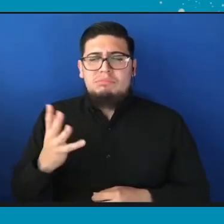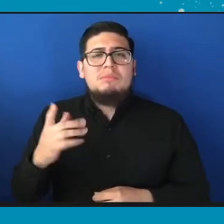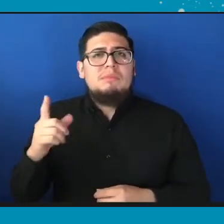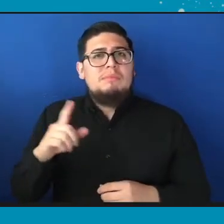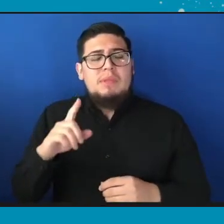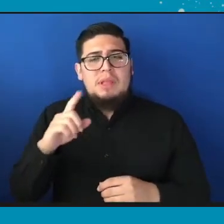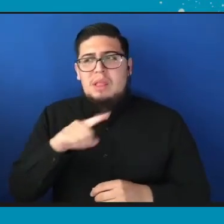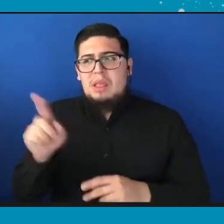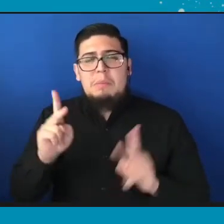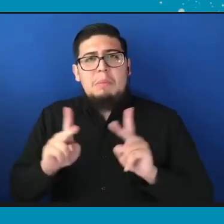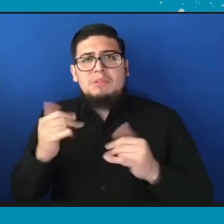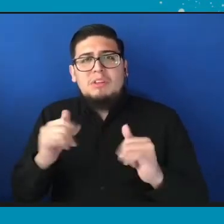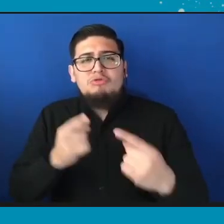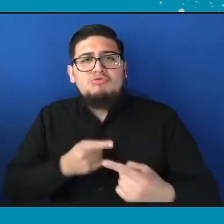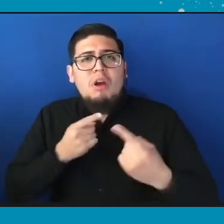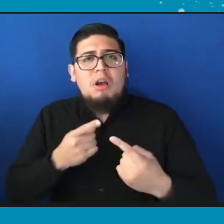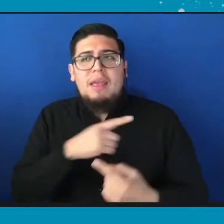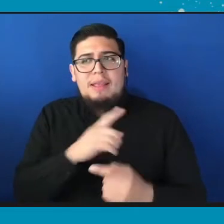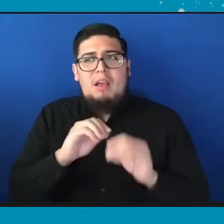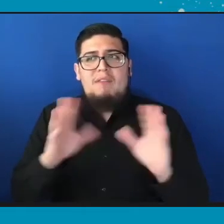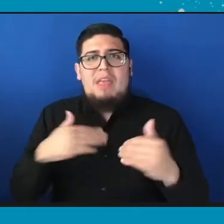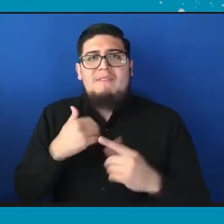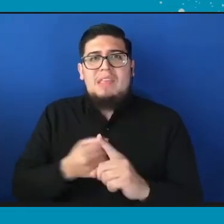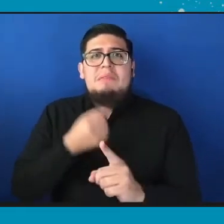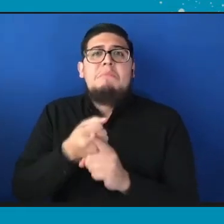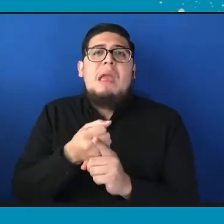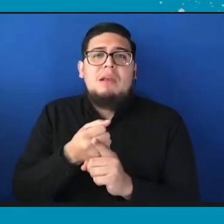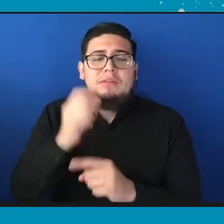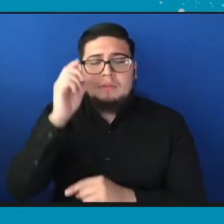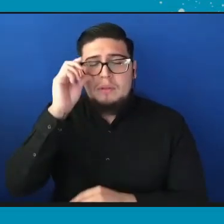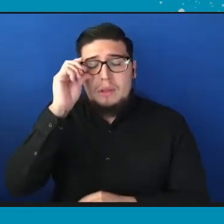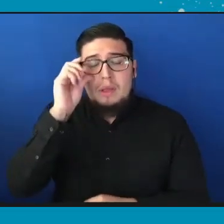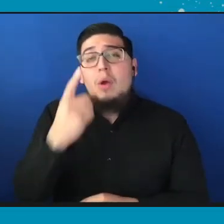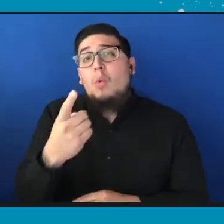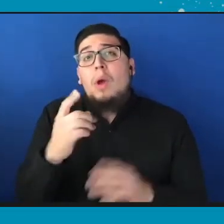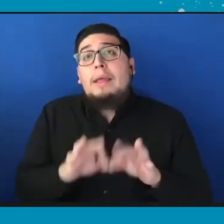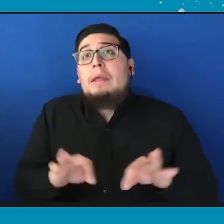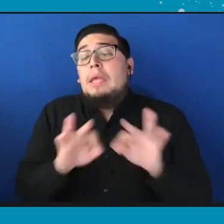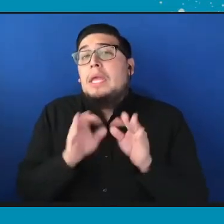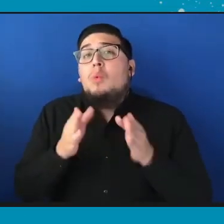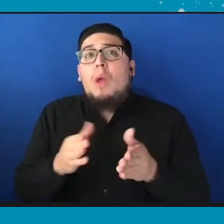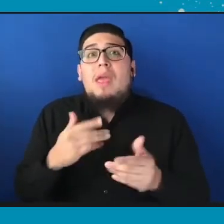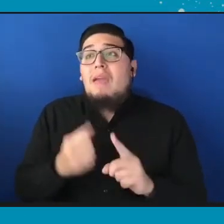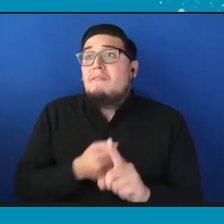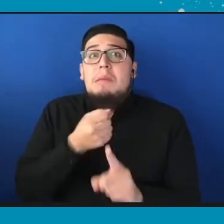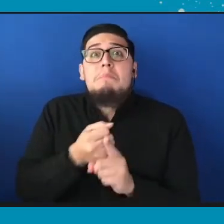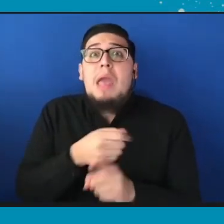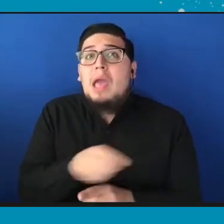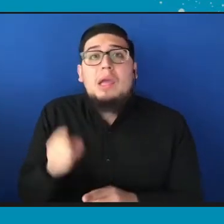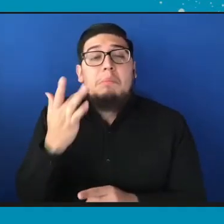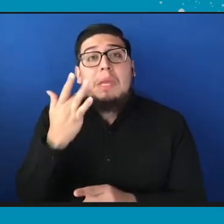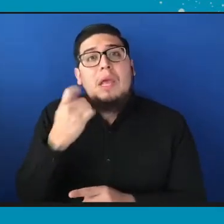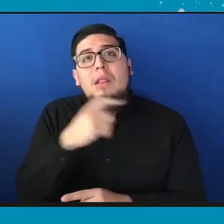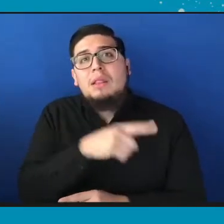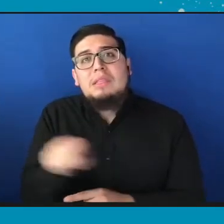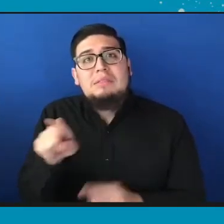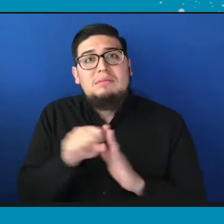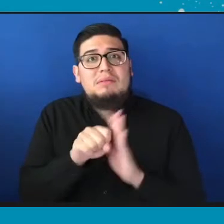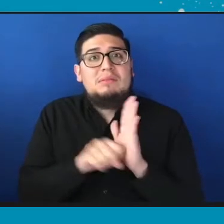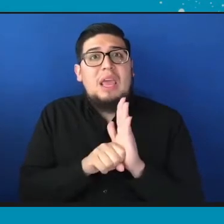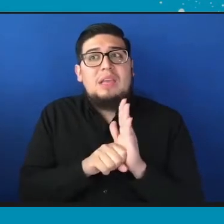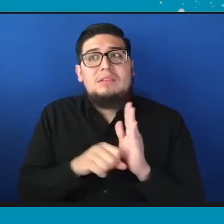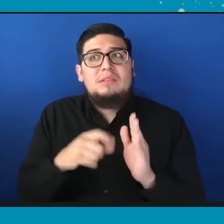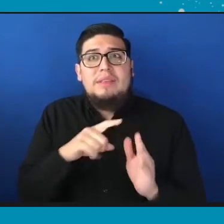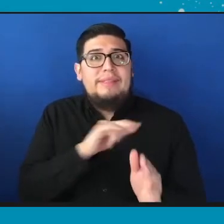clearly. And one of the key ways in which it had an impact was because these states that had been discriminating